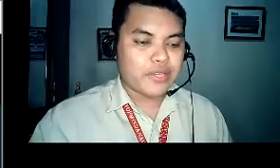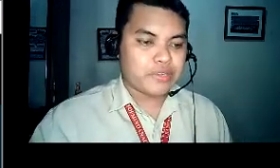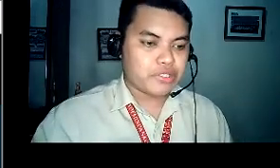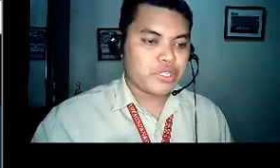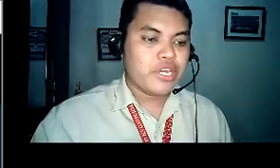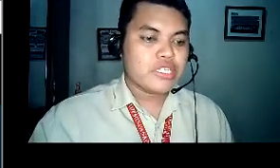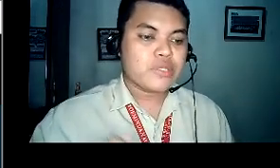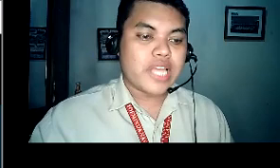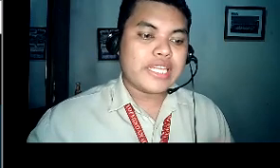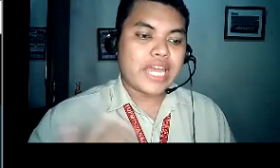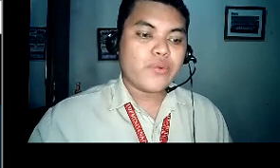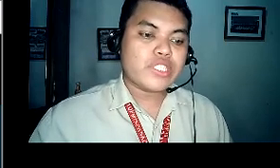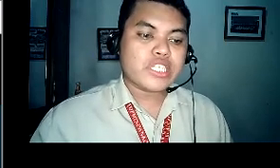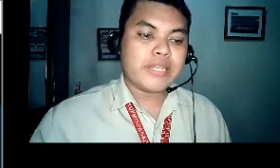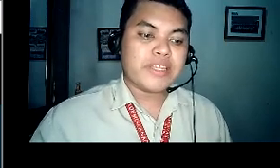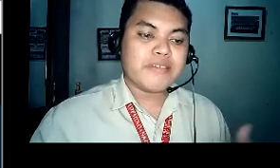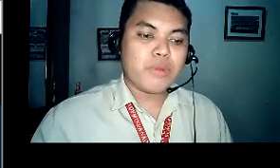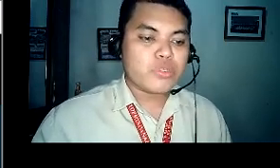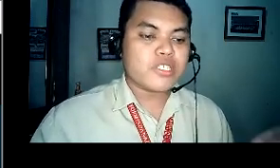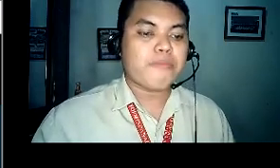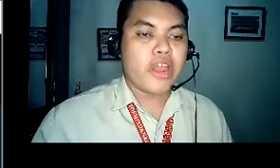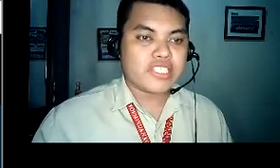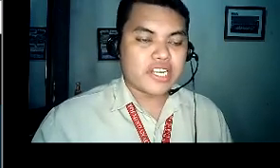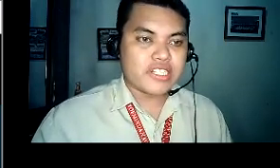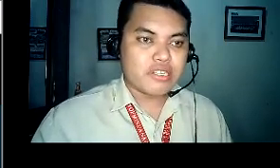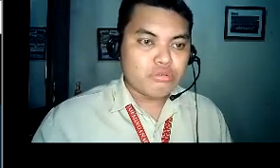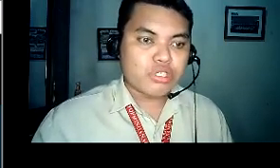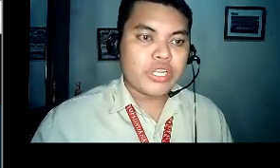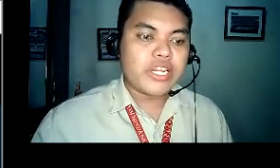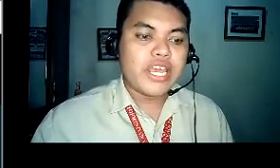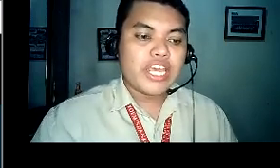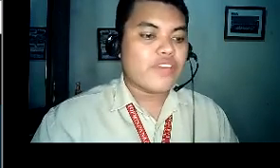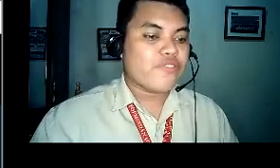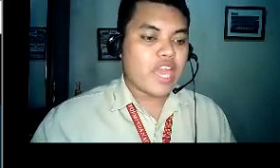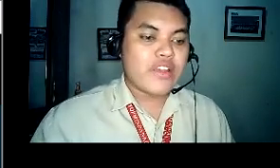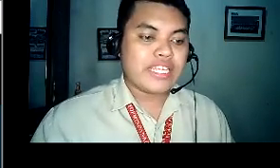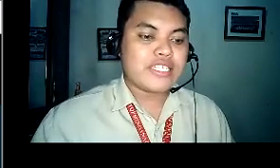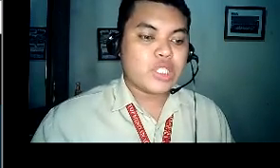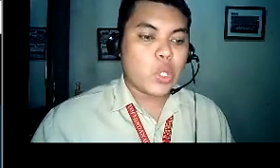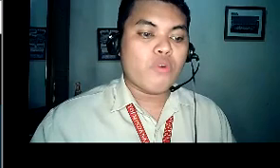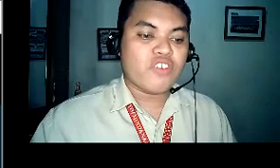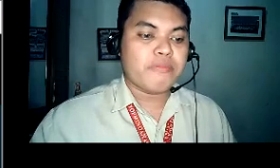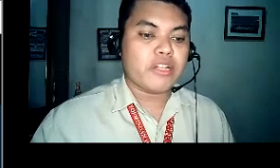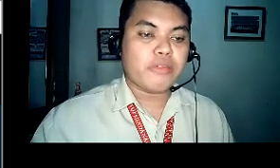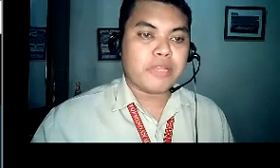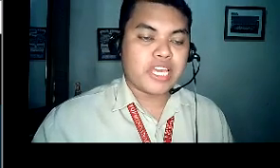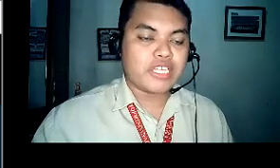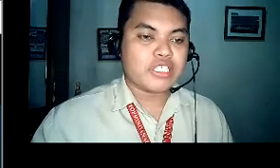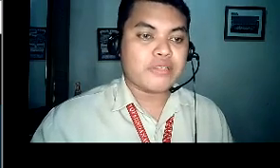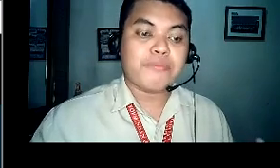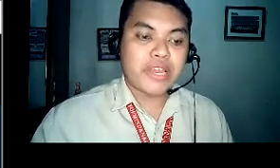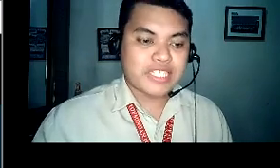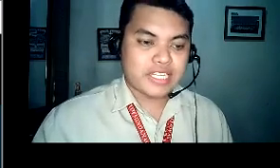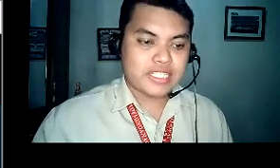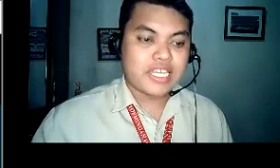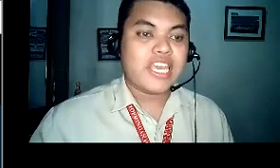sign language. So sign language can be the most practical solution if there is no verbal